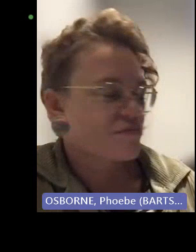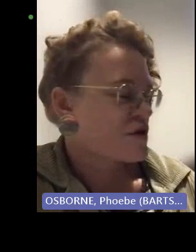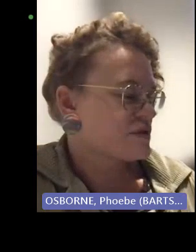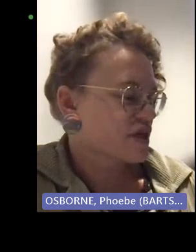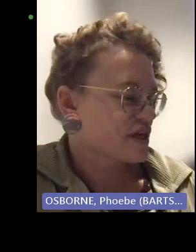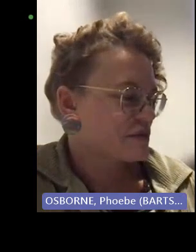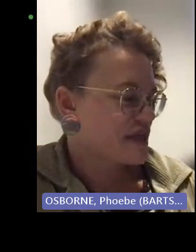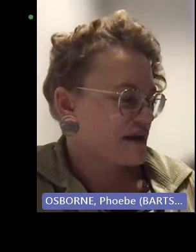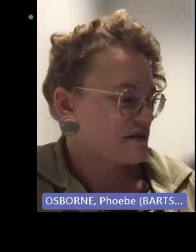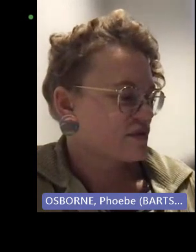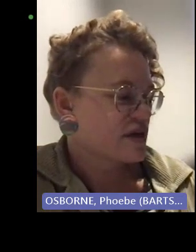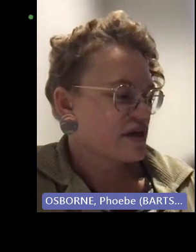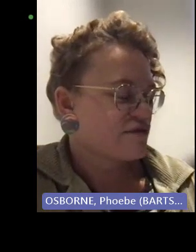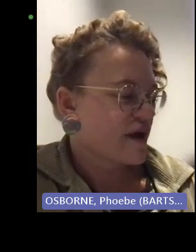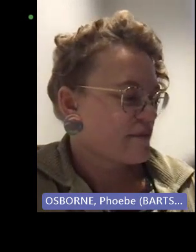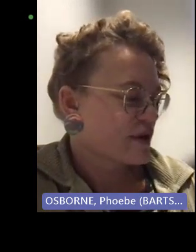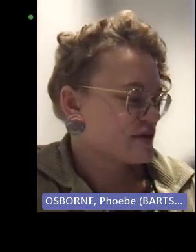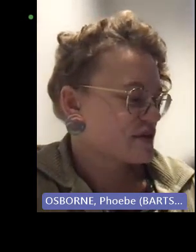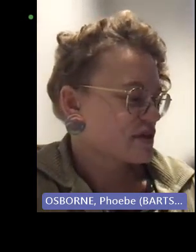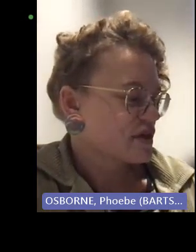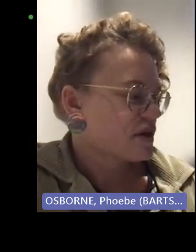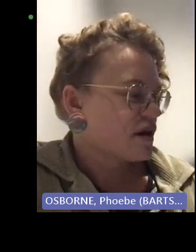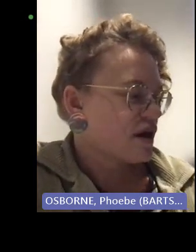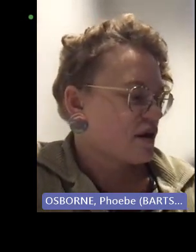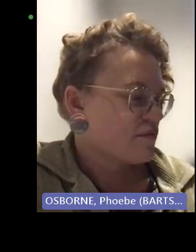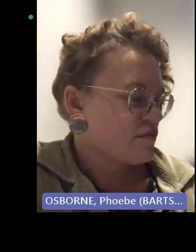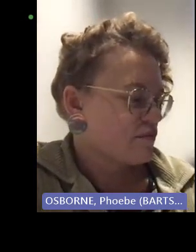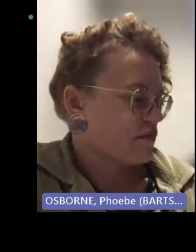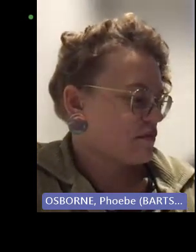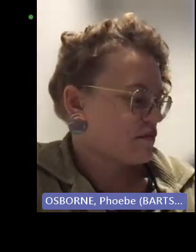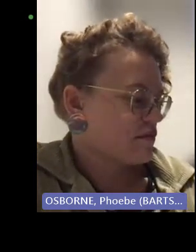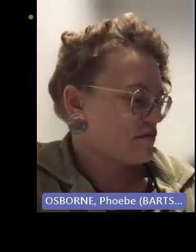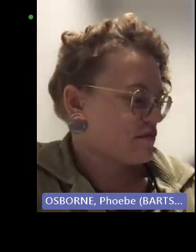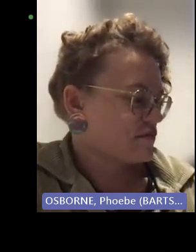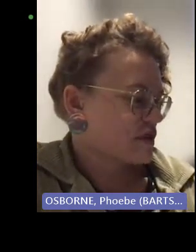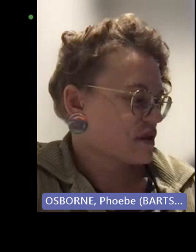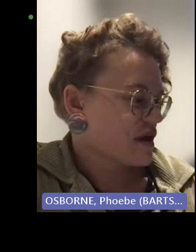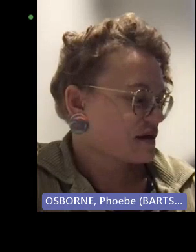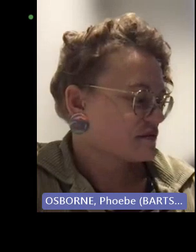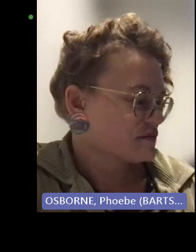two more stories on here at the moment, Jasper's Tail and Firebird.